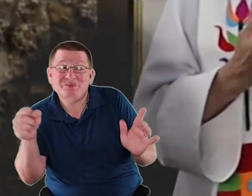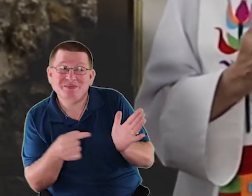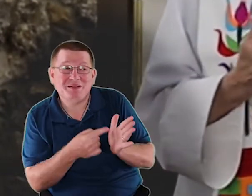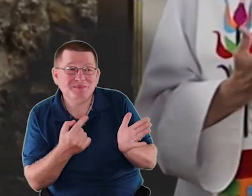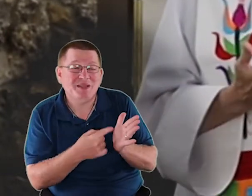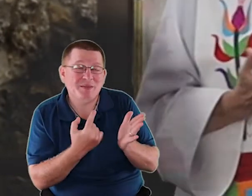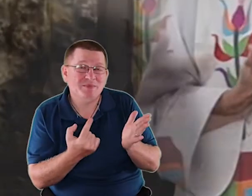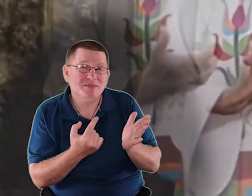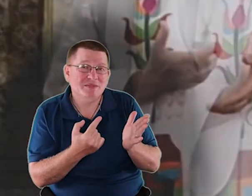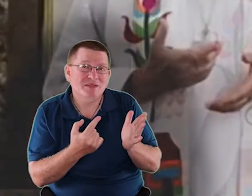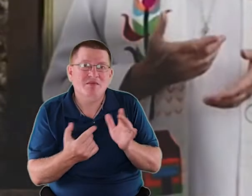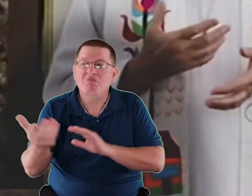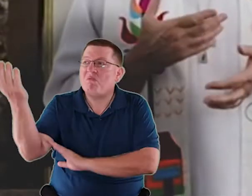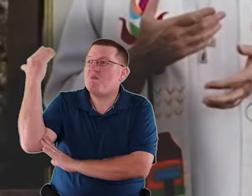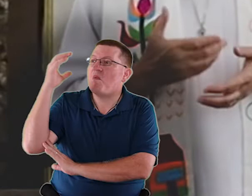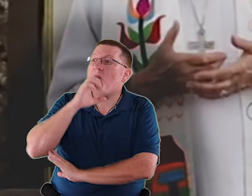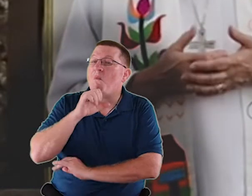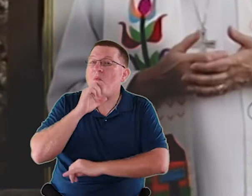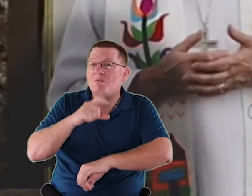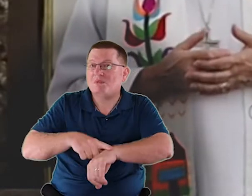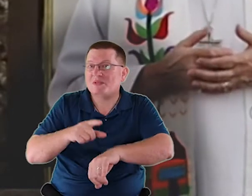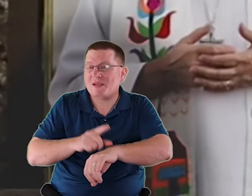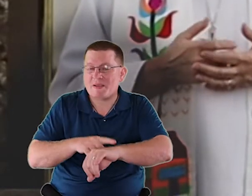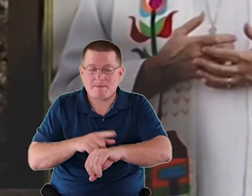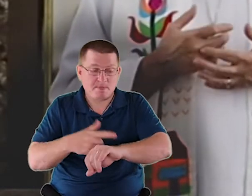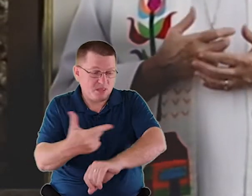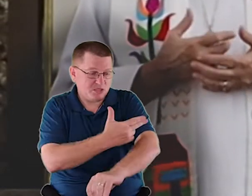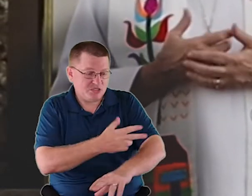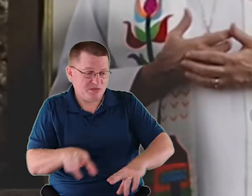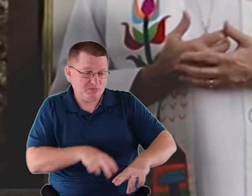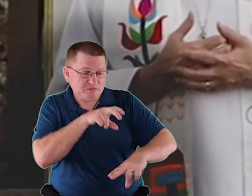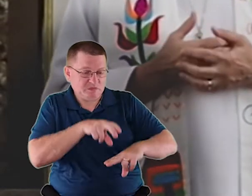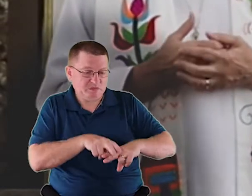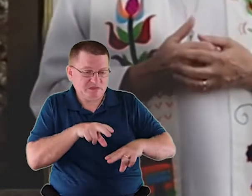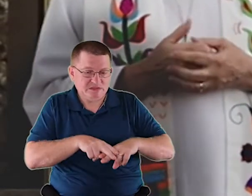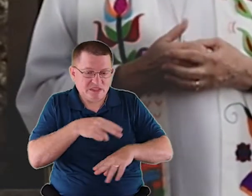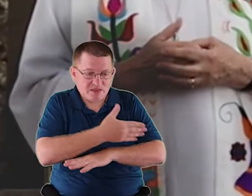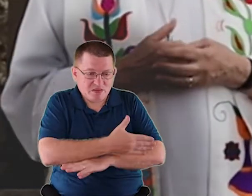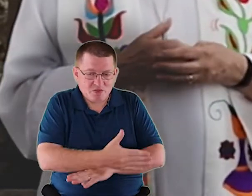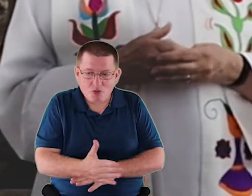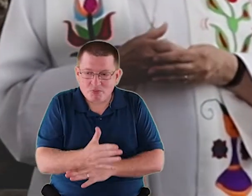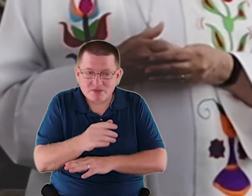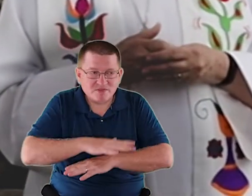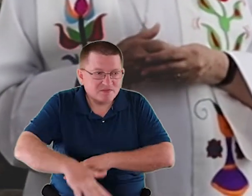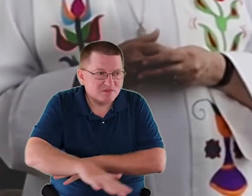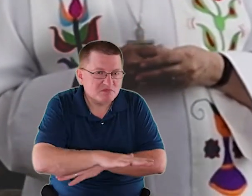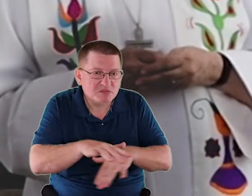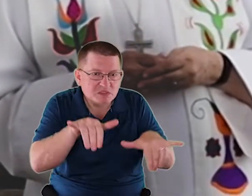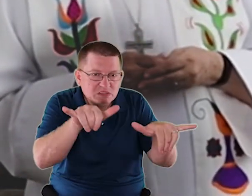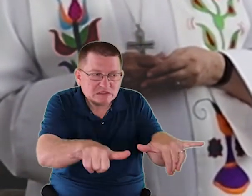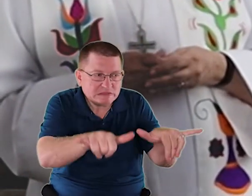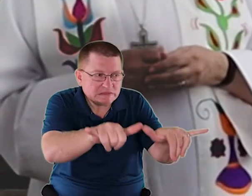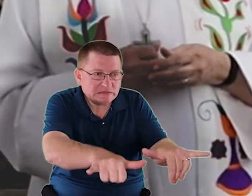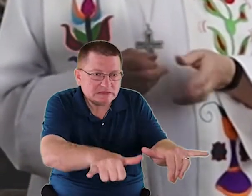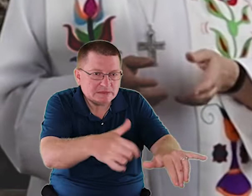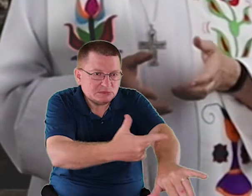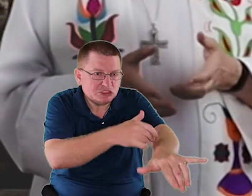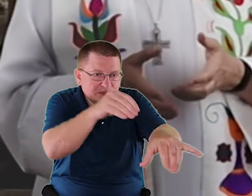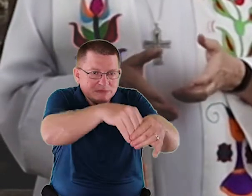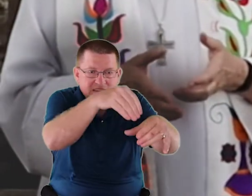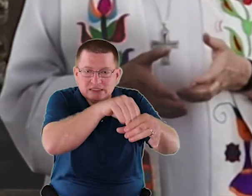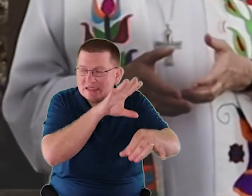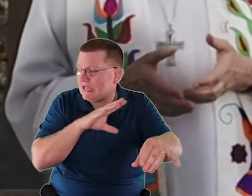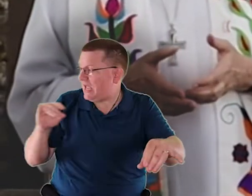In ancient times, the shepherd would sit in the opening in the sheepfold to keep the sheep in and